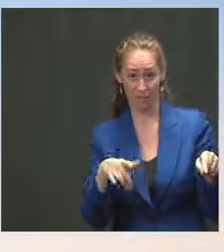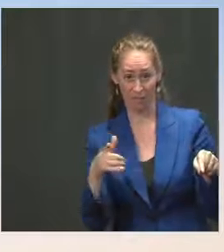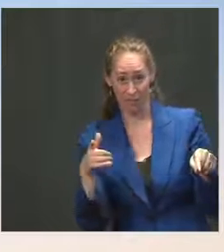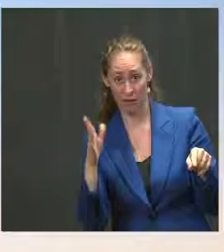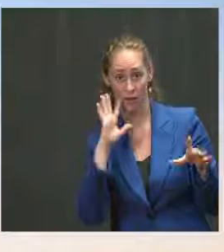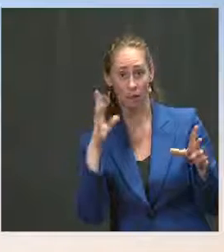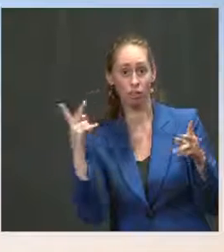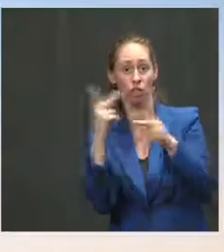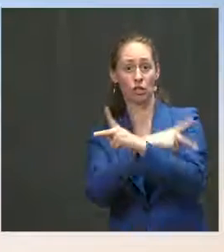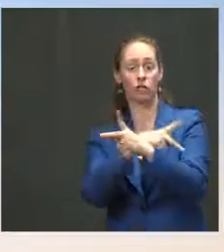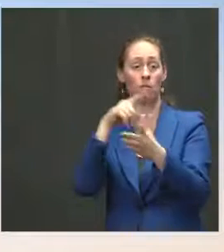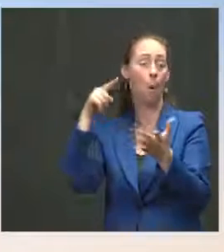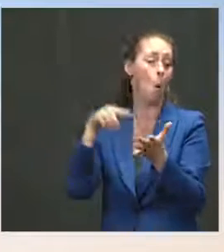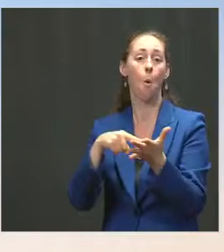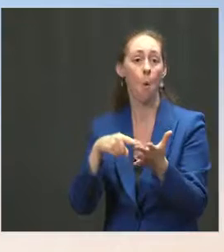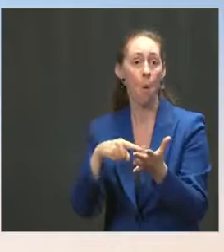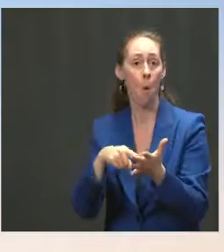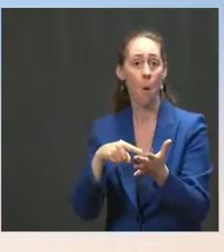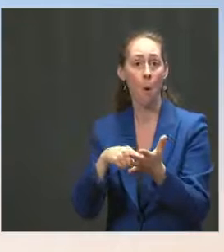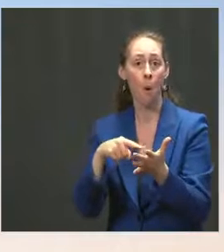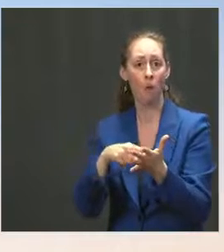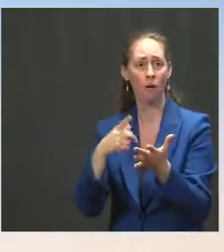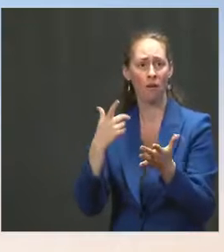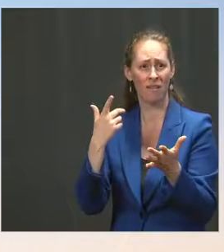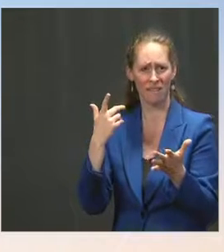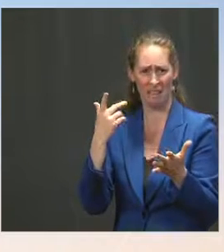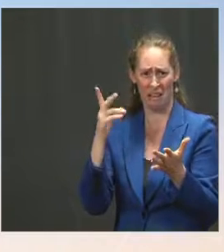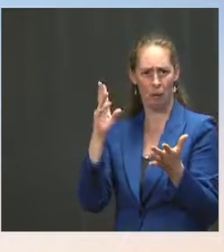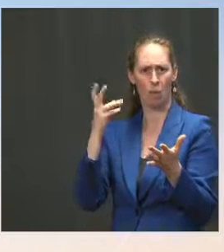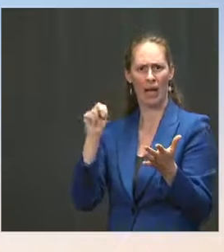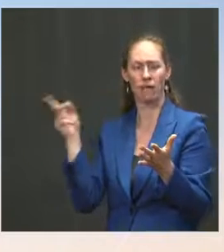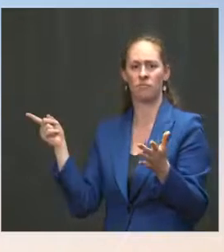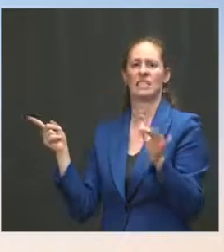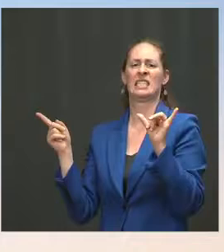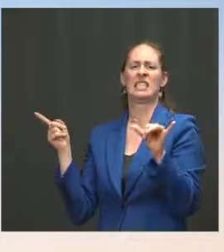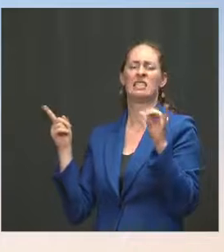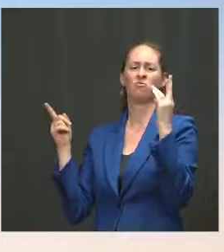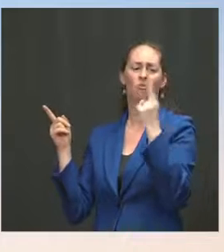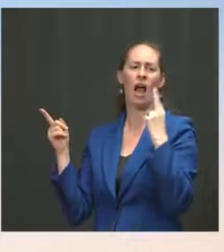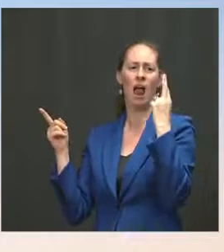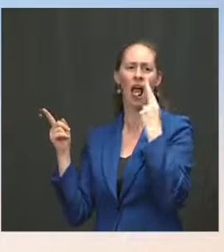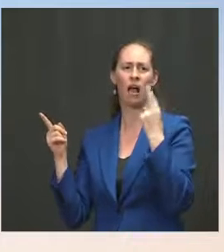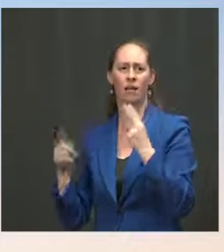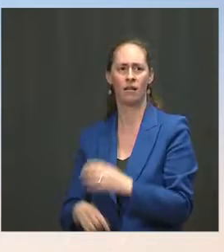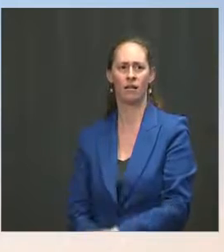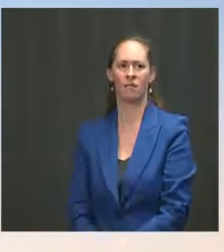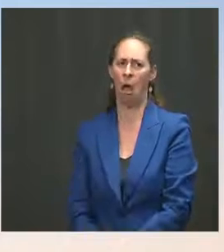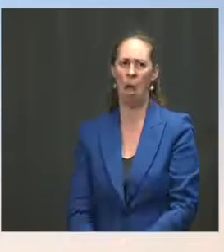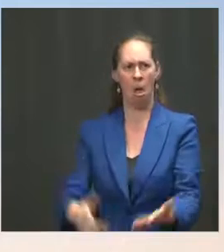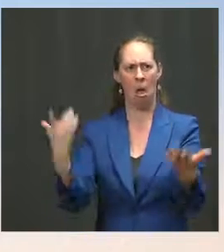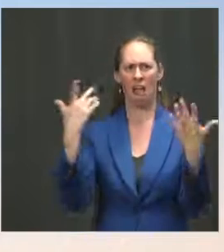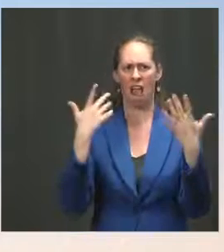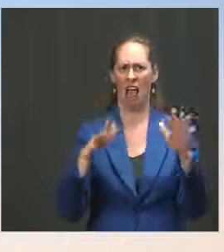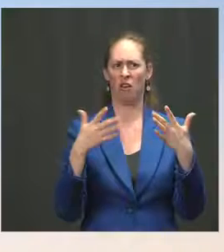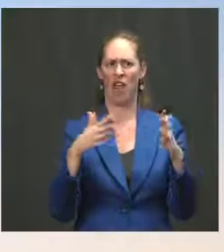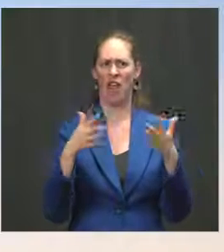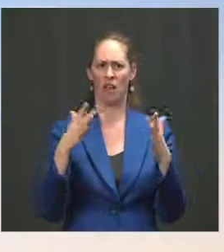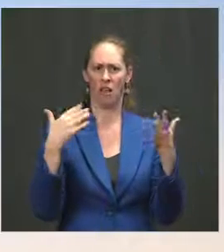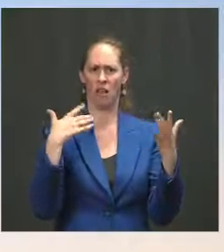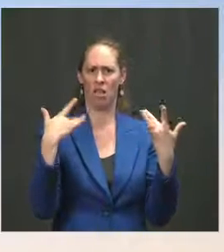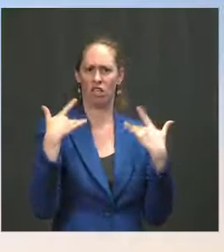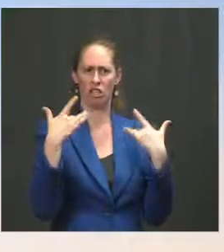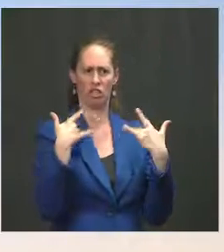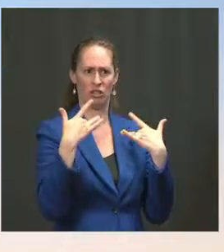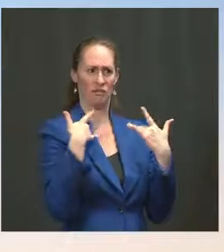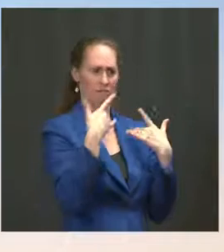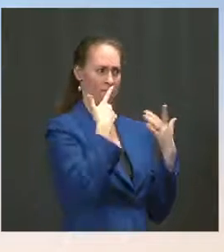president? Well, it was a concern when he came in, and he was left with quite a debt and deficit by his predecessor. But the president has proposed a